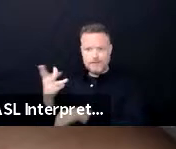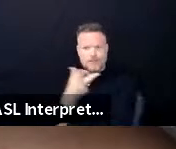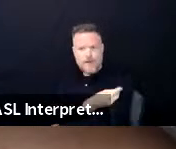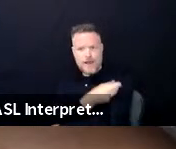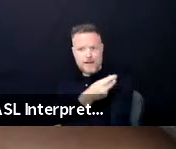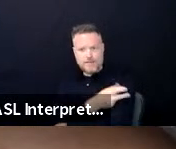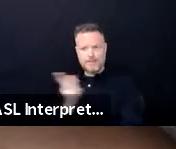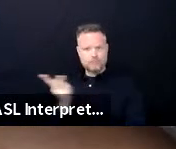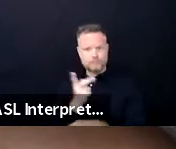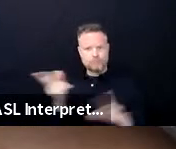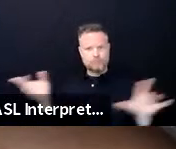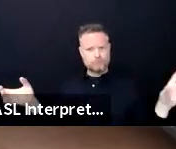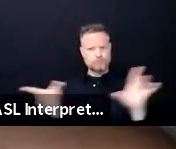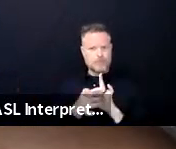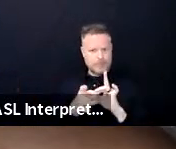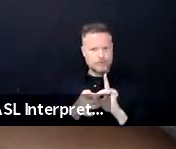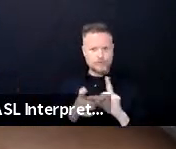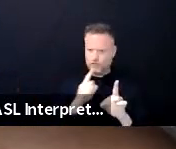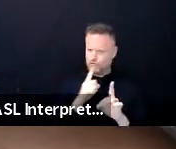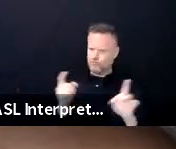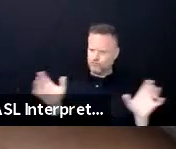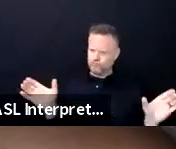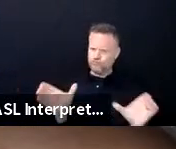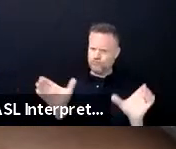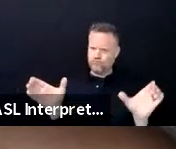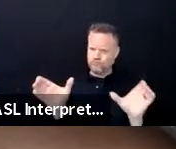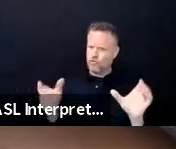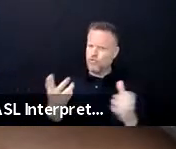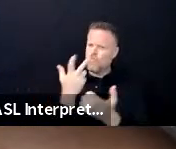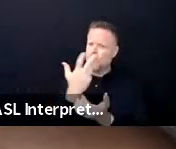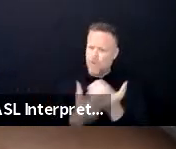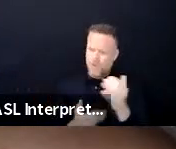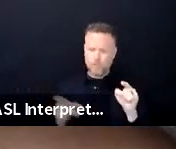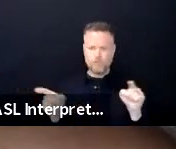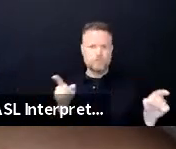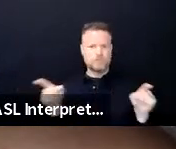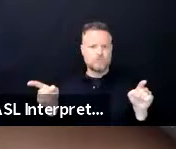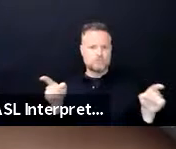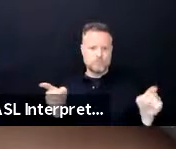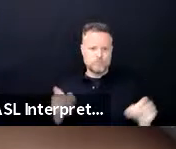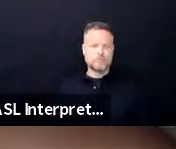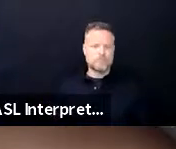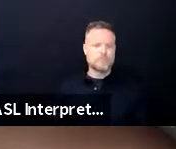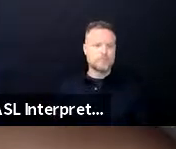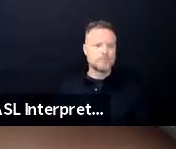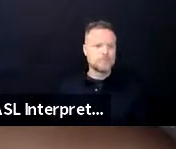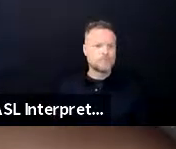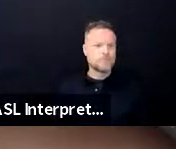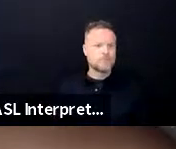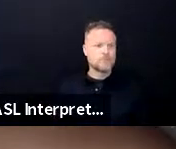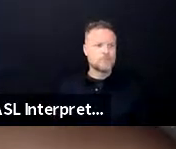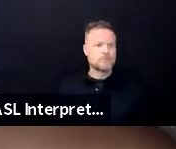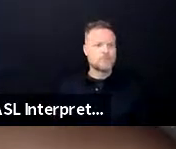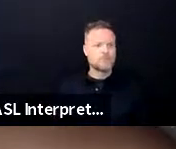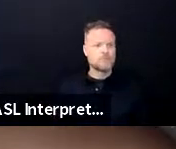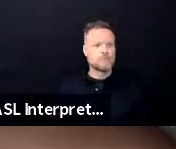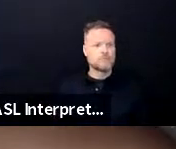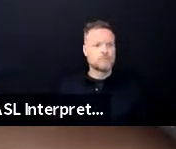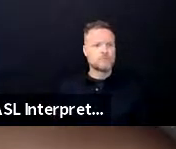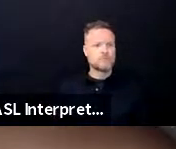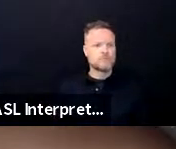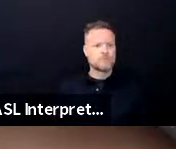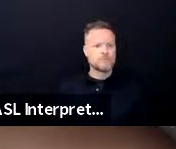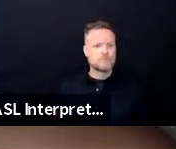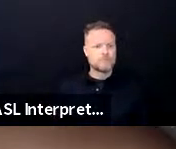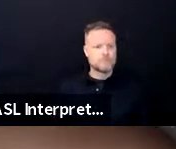and encourage people to both of those. We've also engaged ecumenical